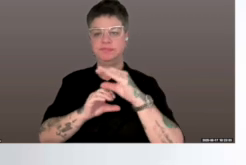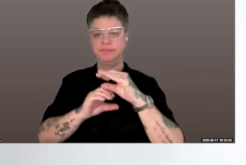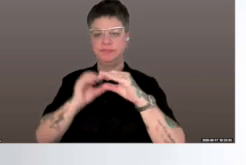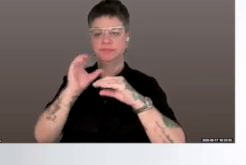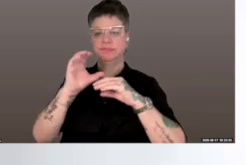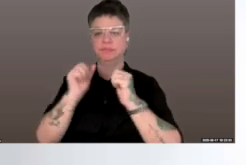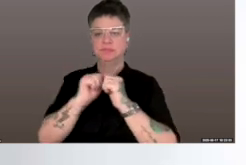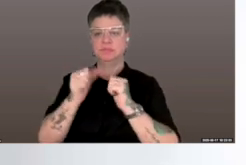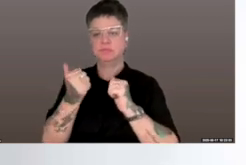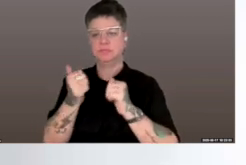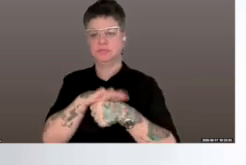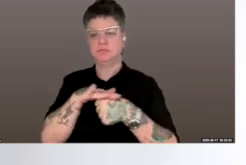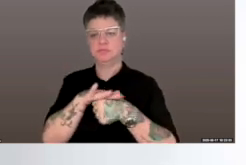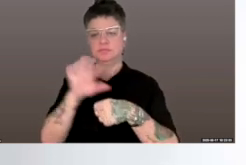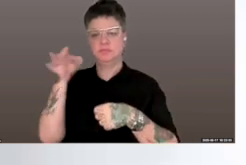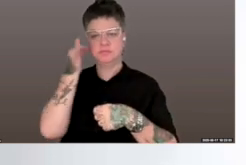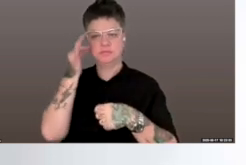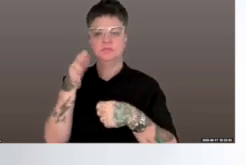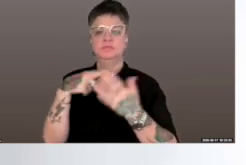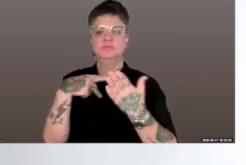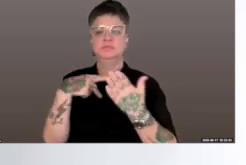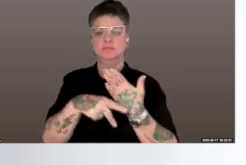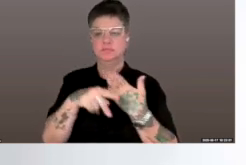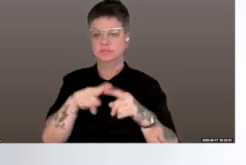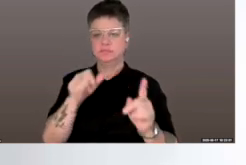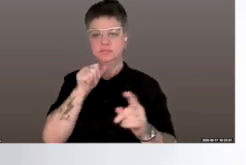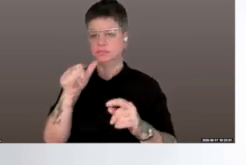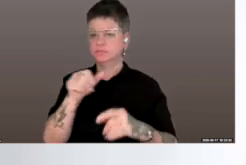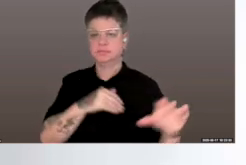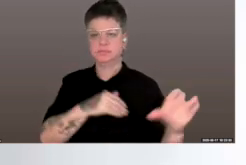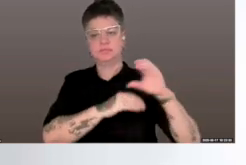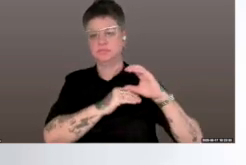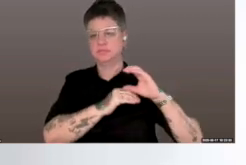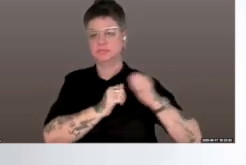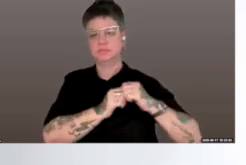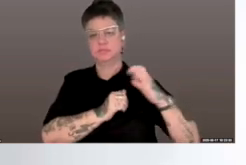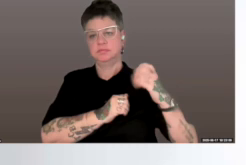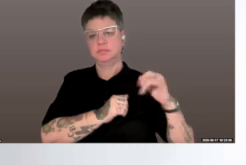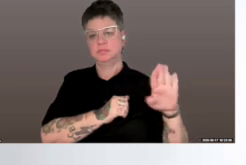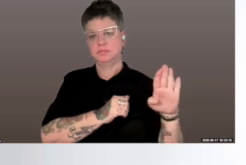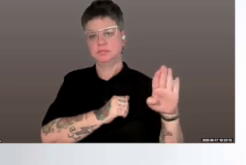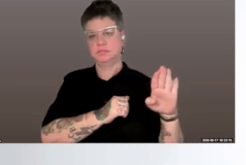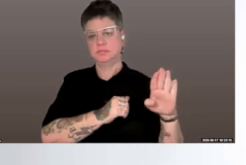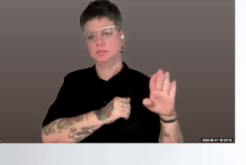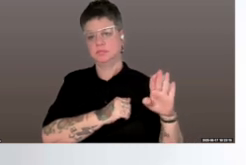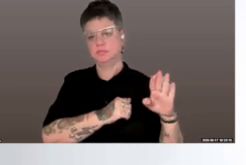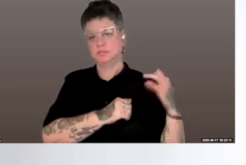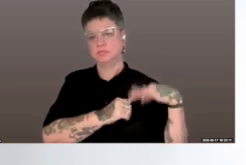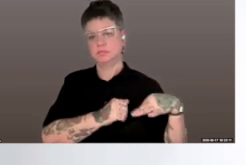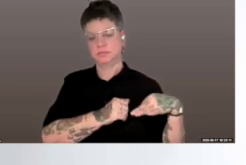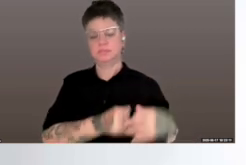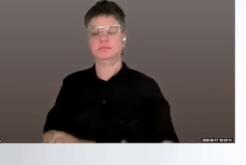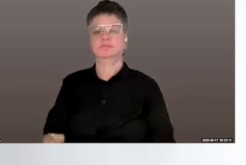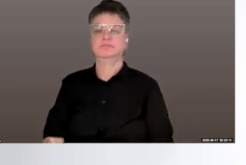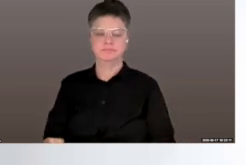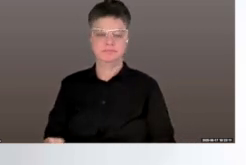center and starts an application. The patient is contacted by a case manager and directed